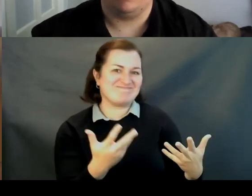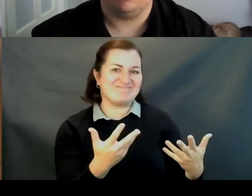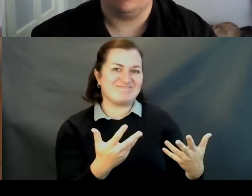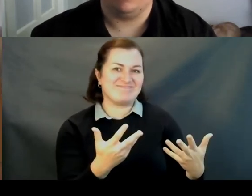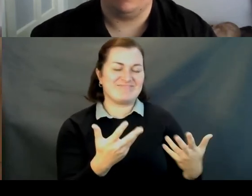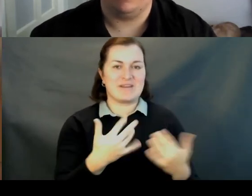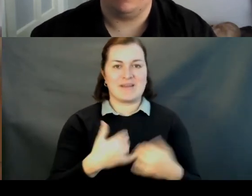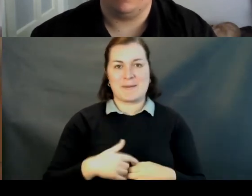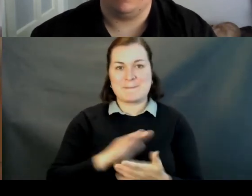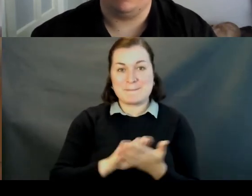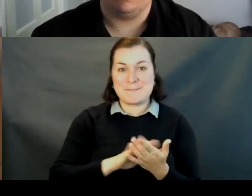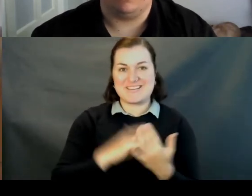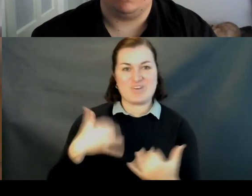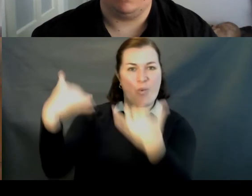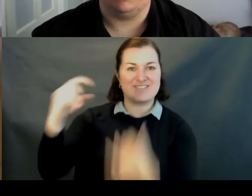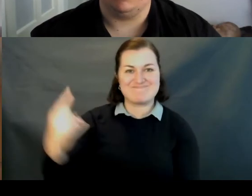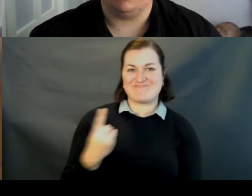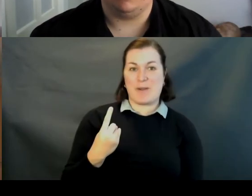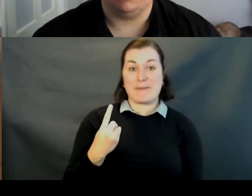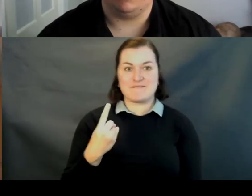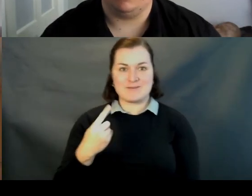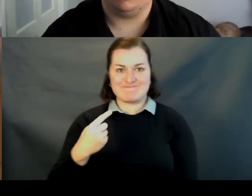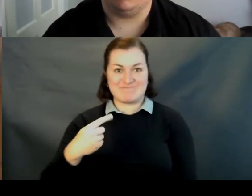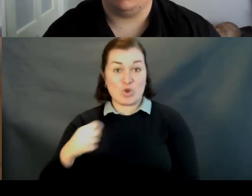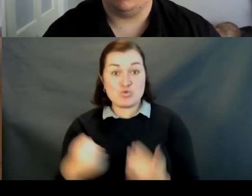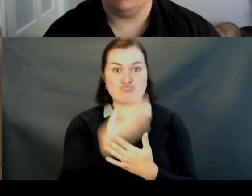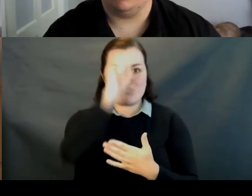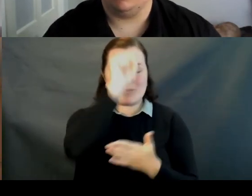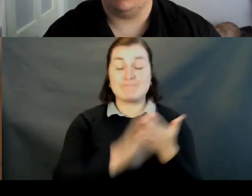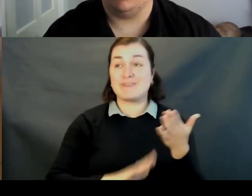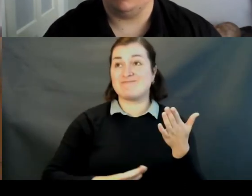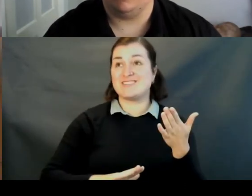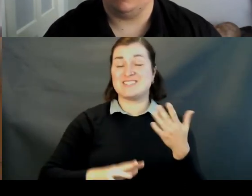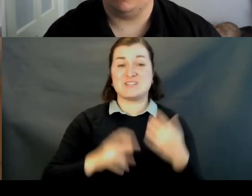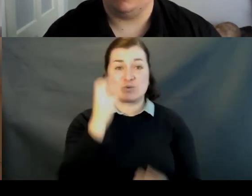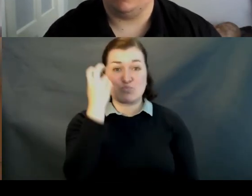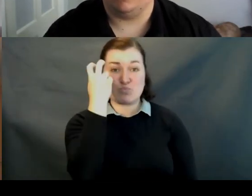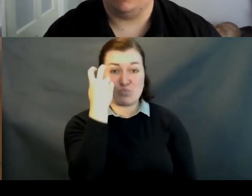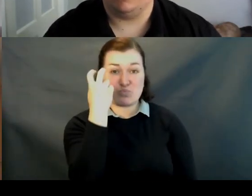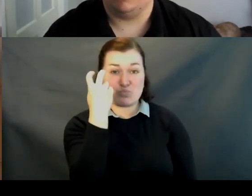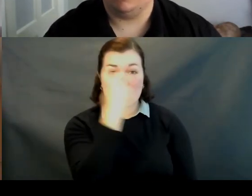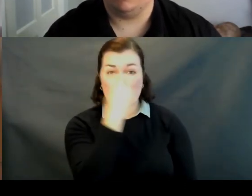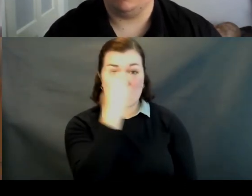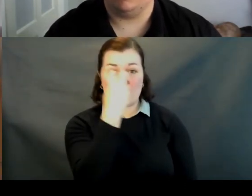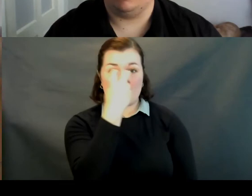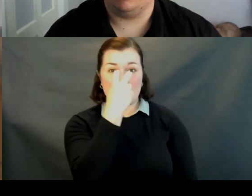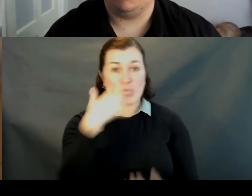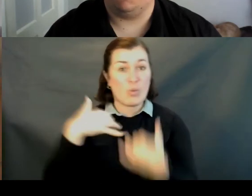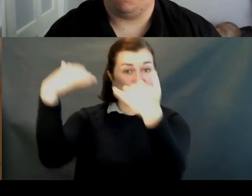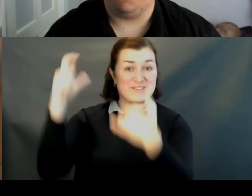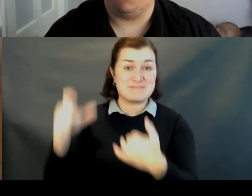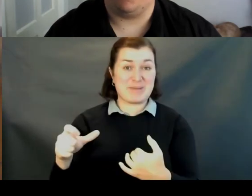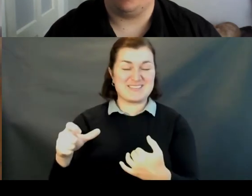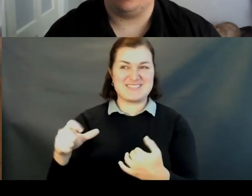that, a visually impaired audience member is also coming for something different and something original. So you can be a